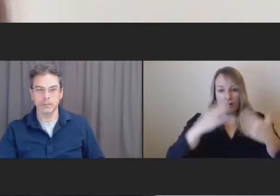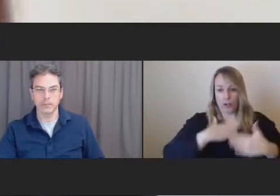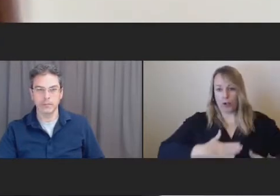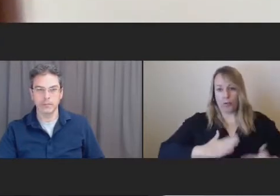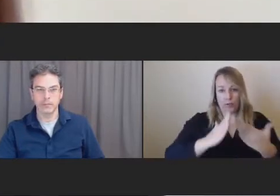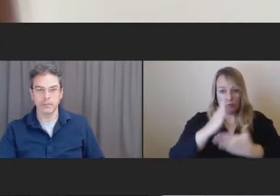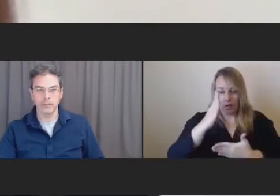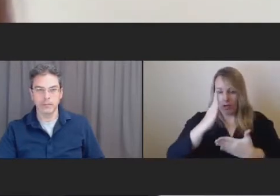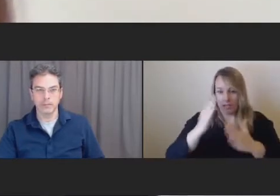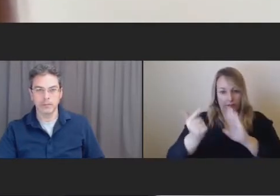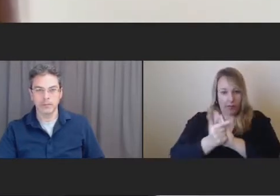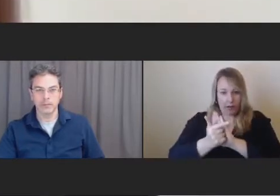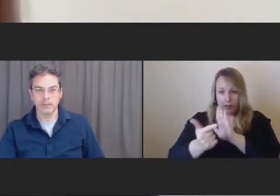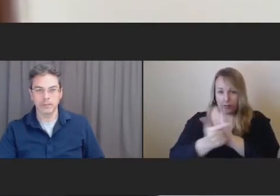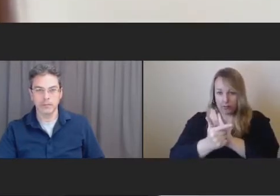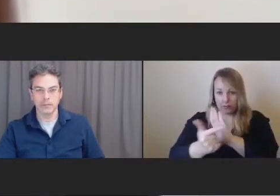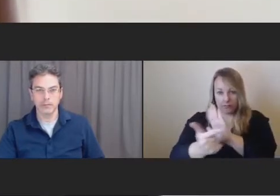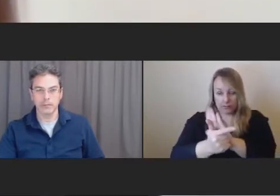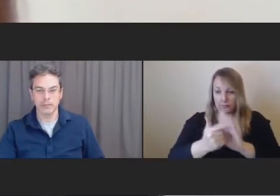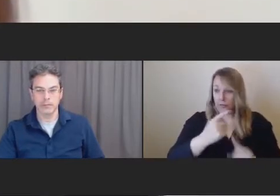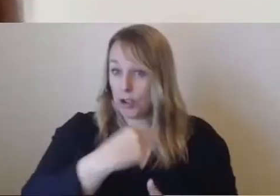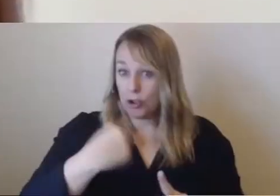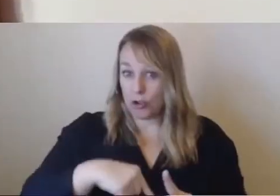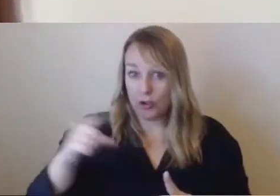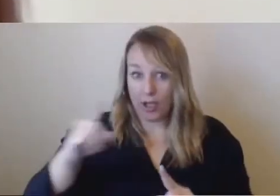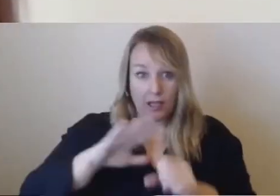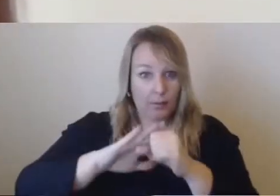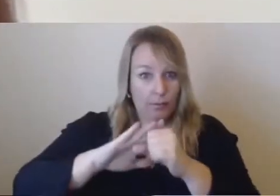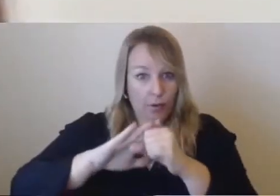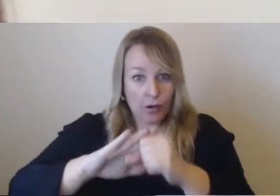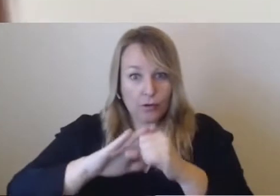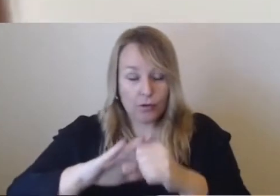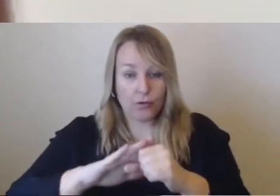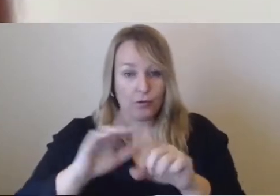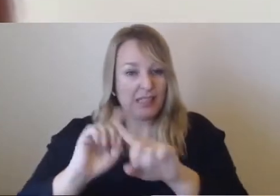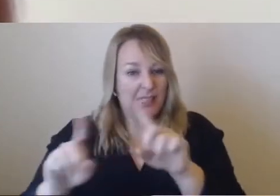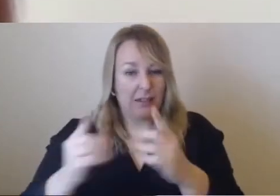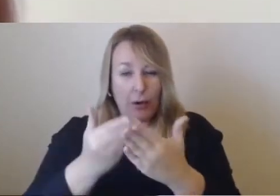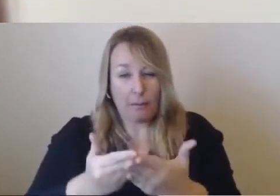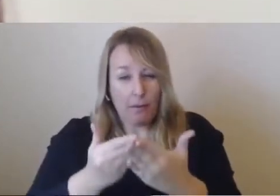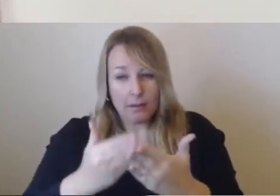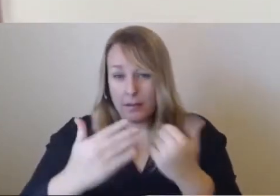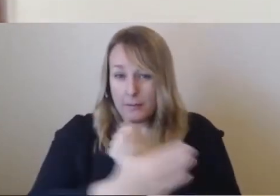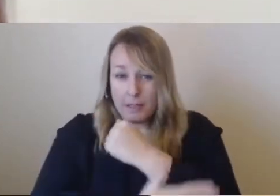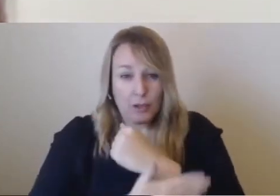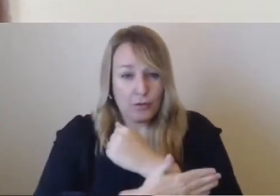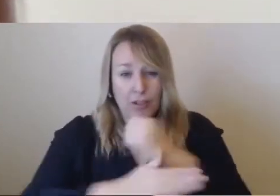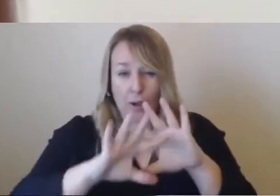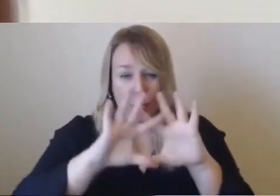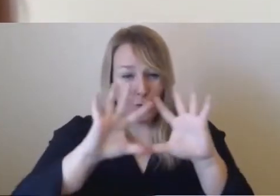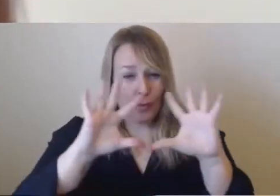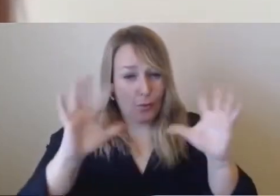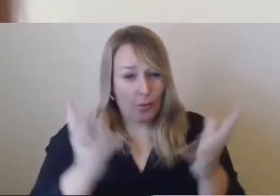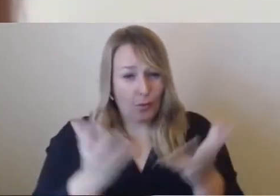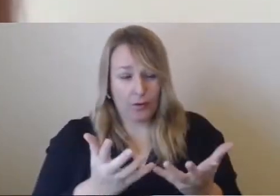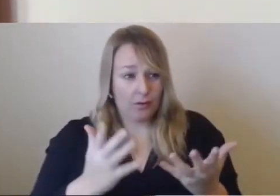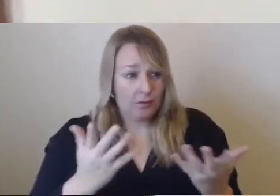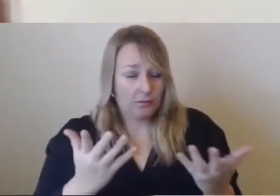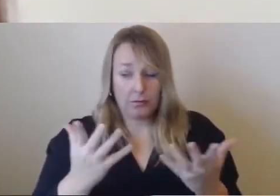there, China increasingly has been pressuring Muslim countries in particular around the world to support